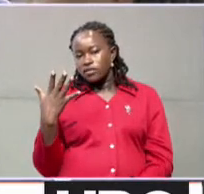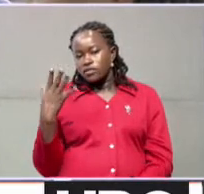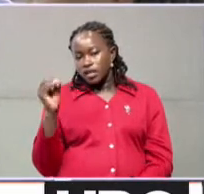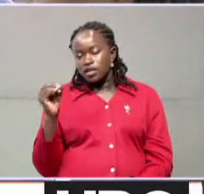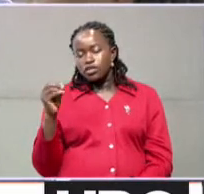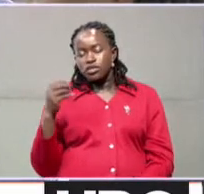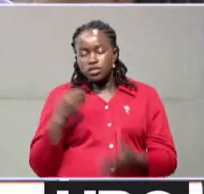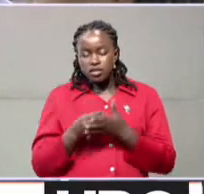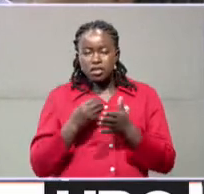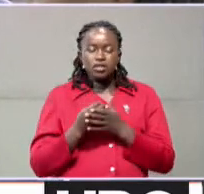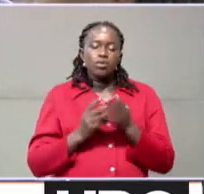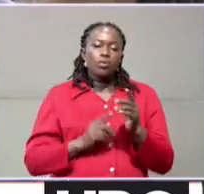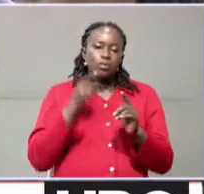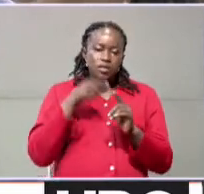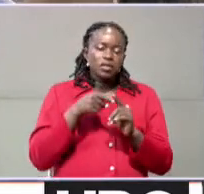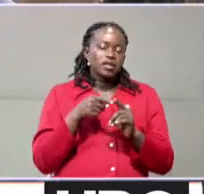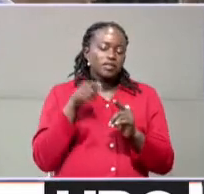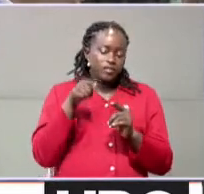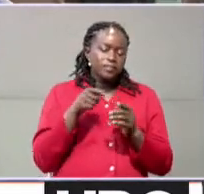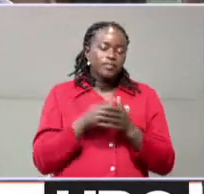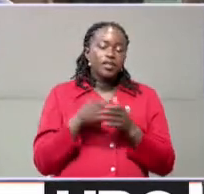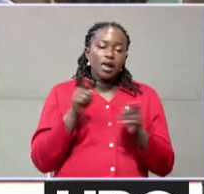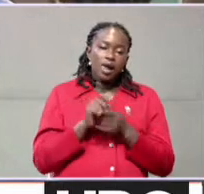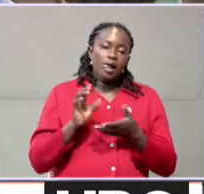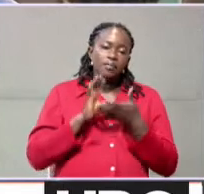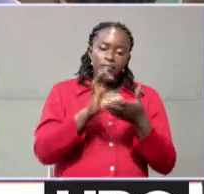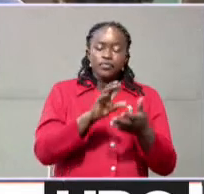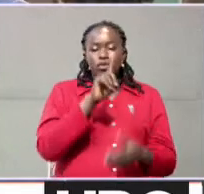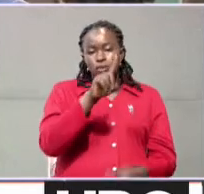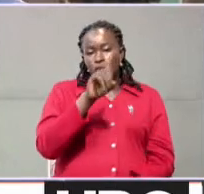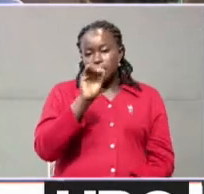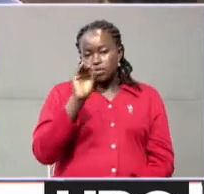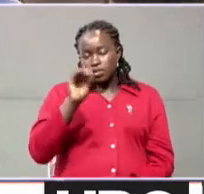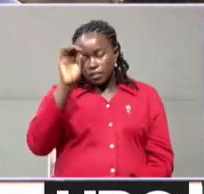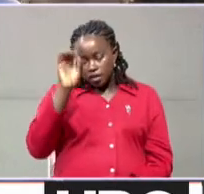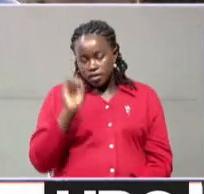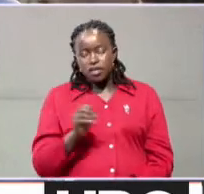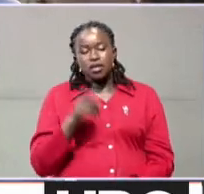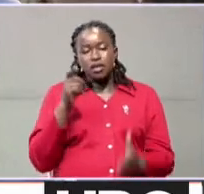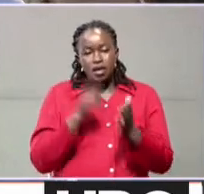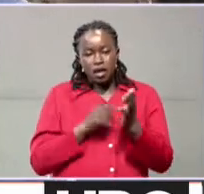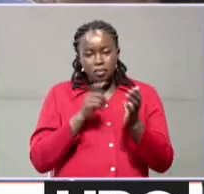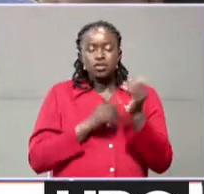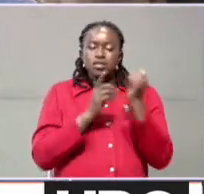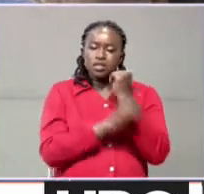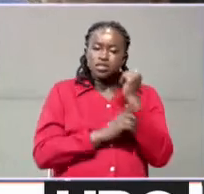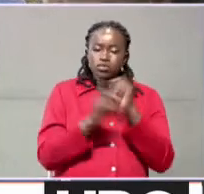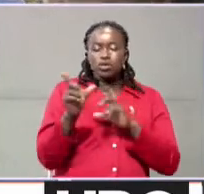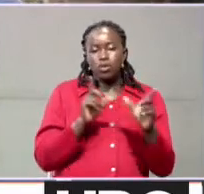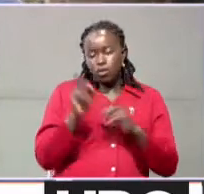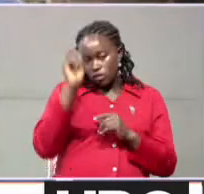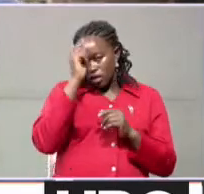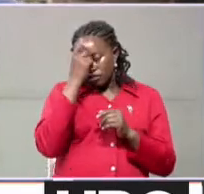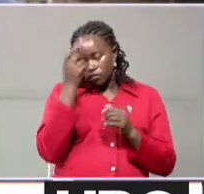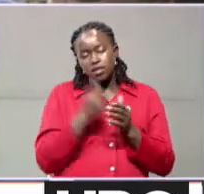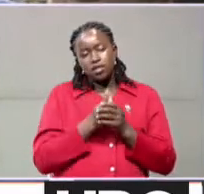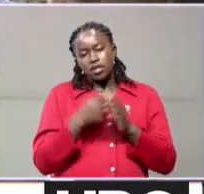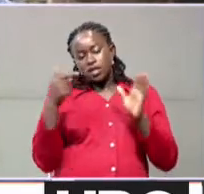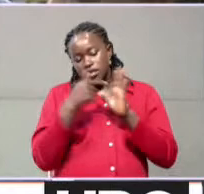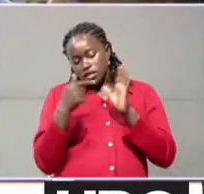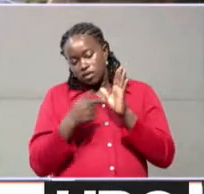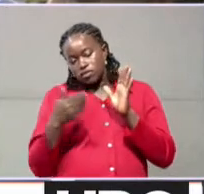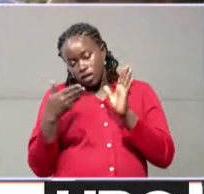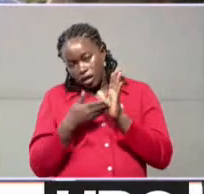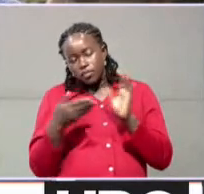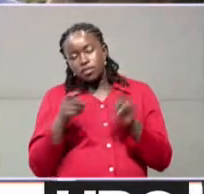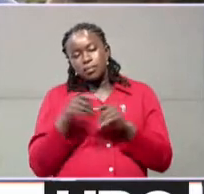ceilings meant for that purpose and was released a hundred percent camus district local government the details that their members